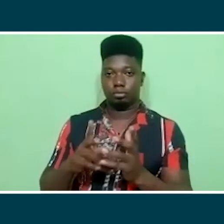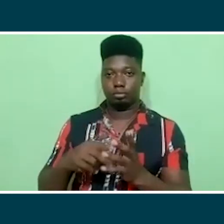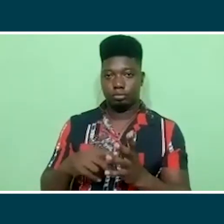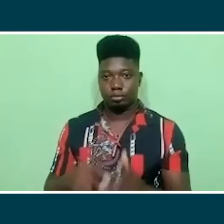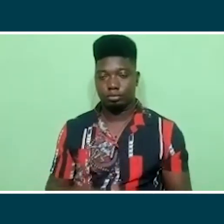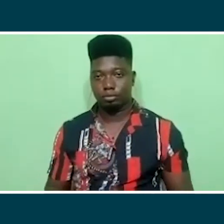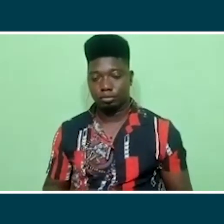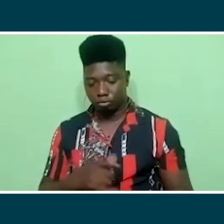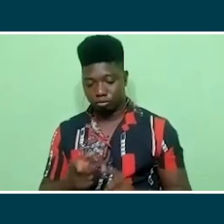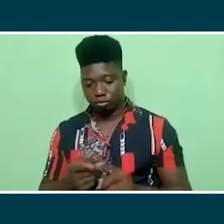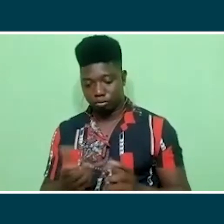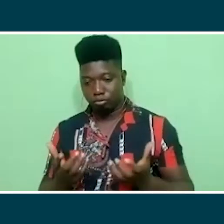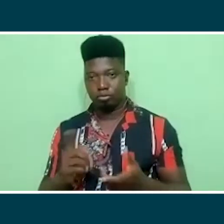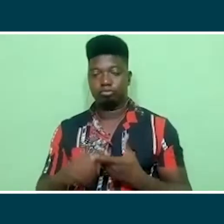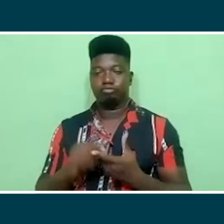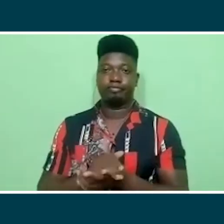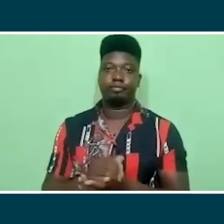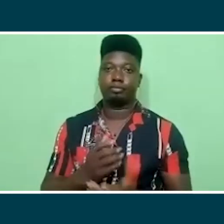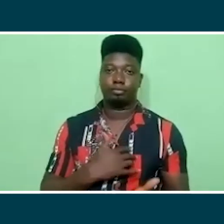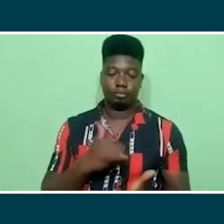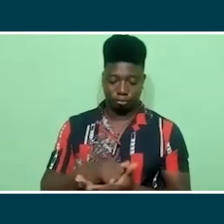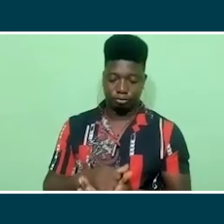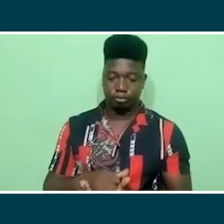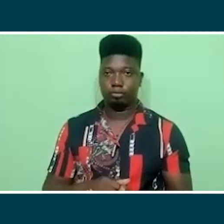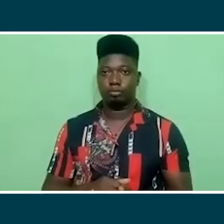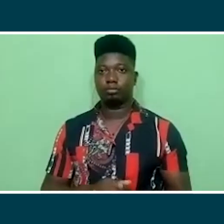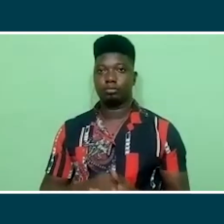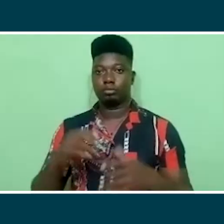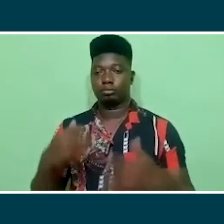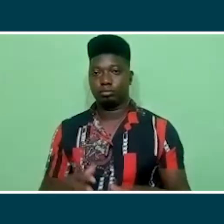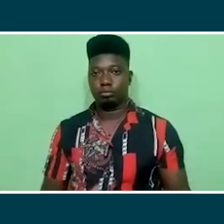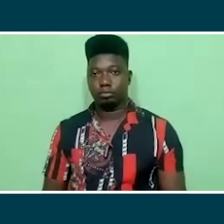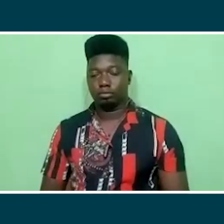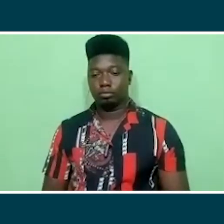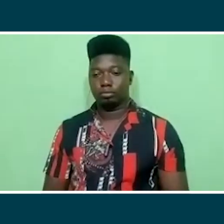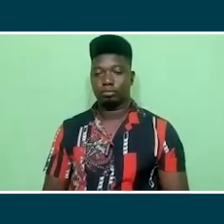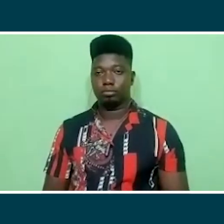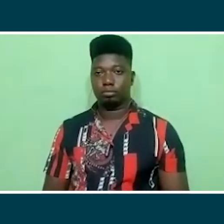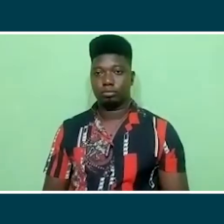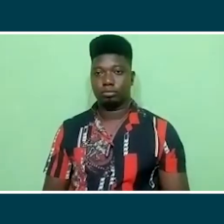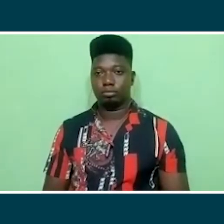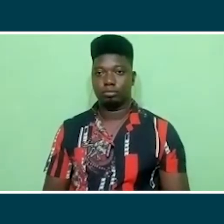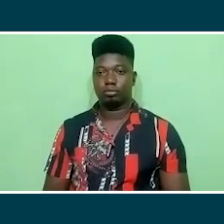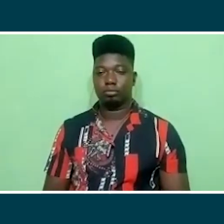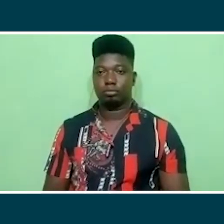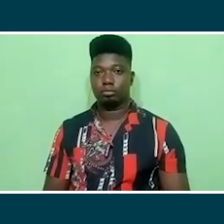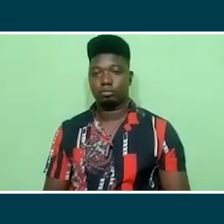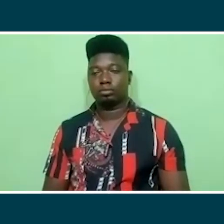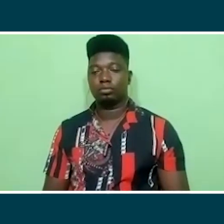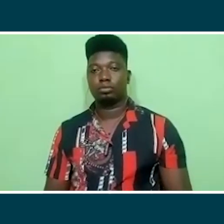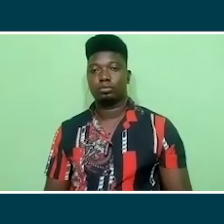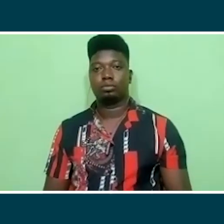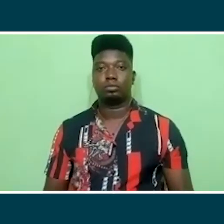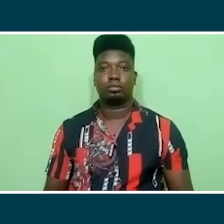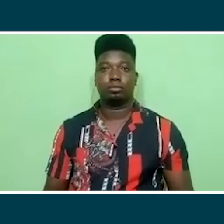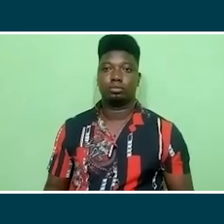And, you know, that already is bringing up like attaching a certain tag and expectation to a woman